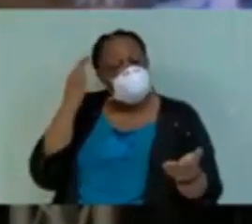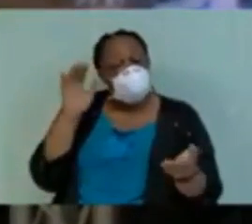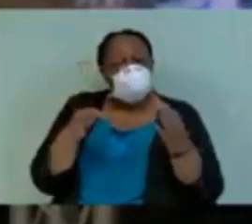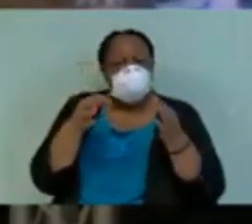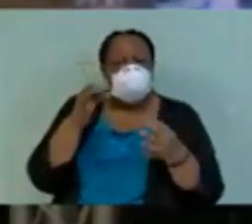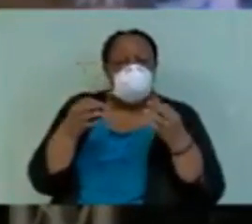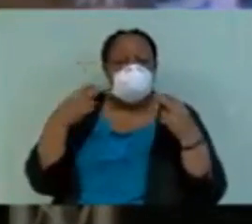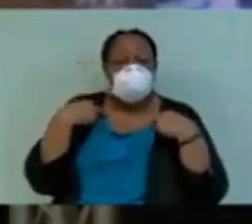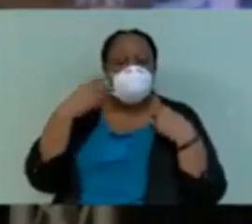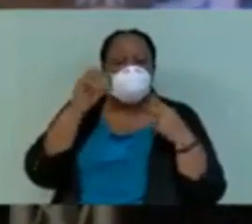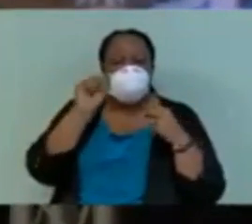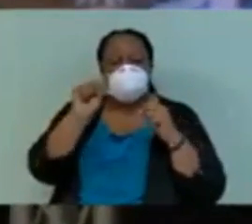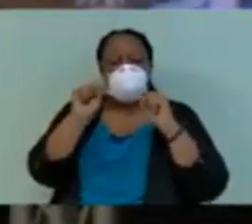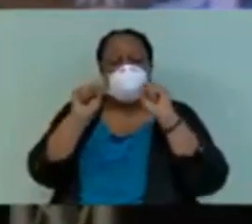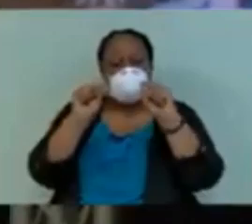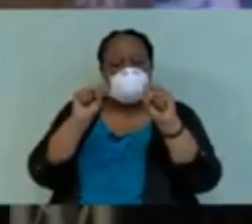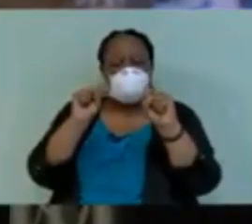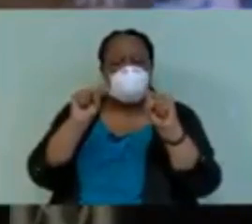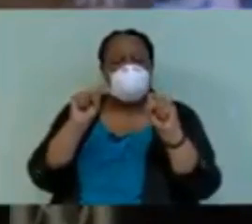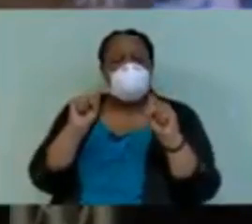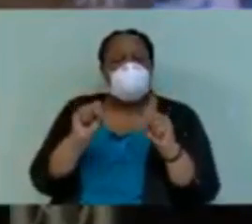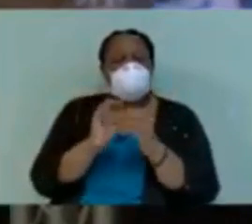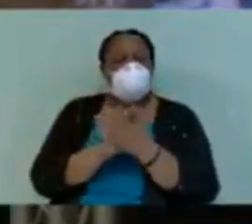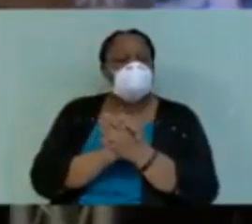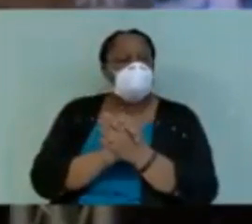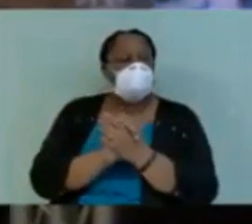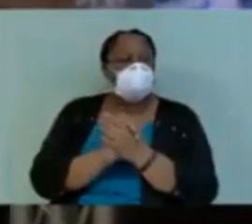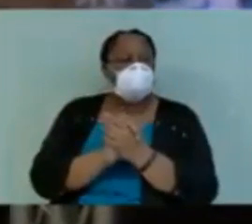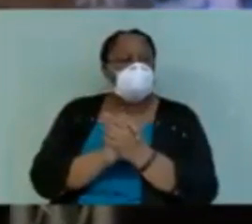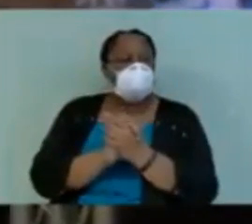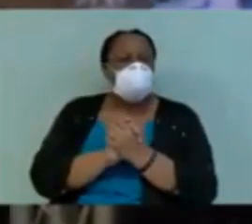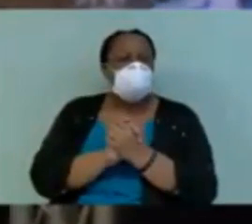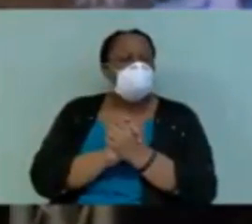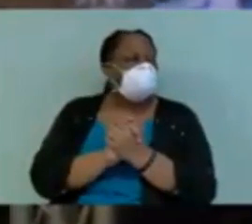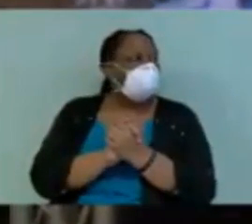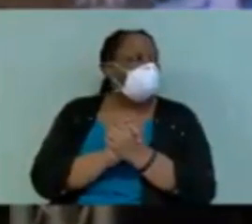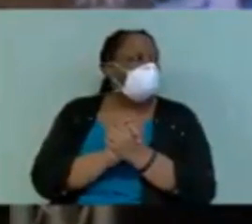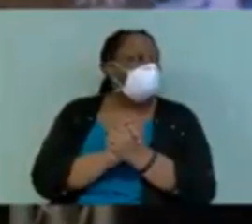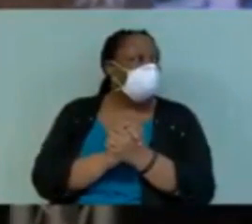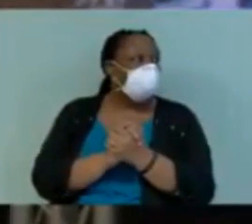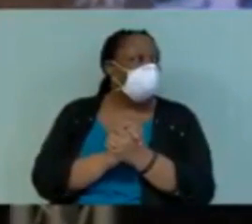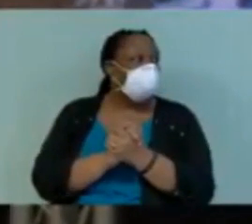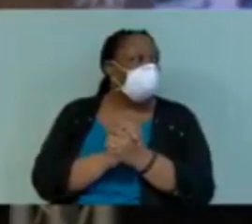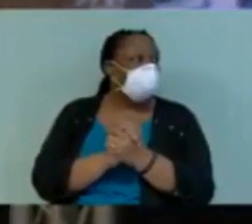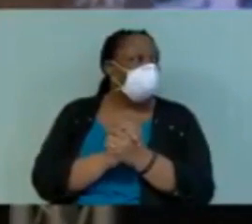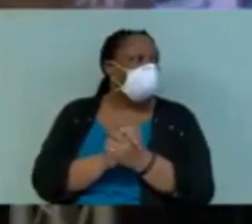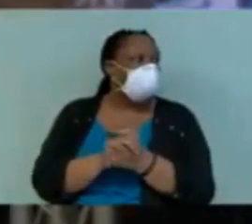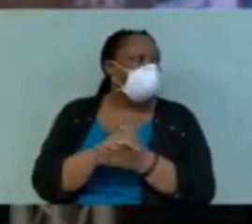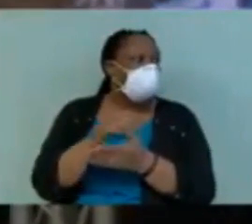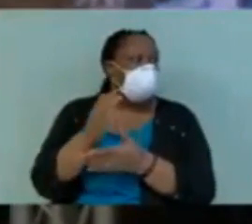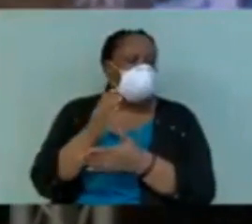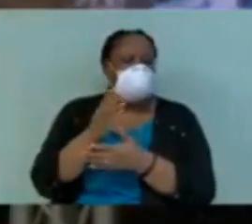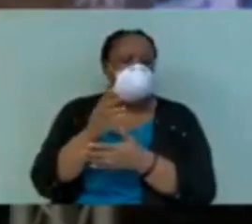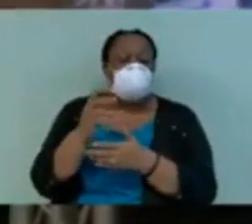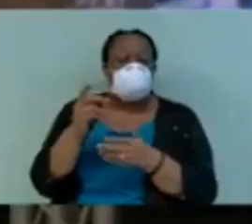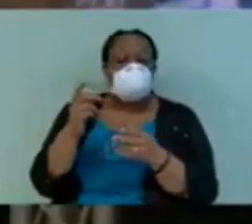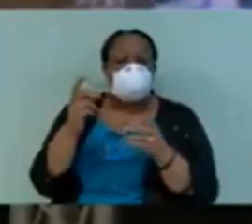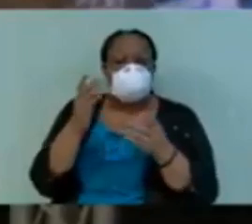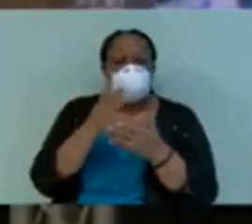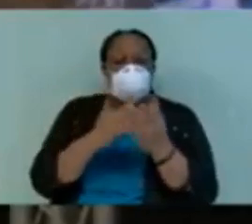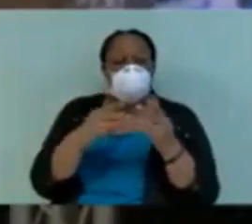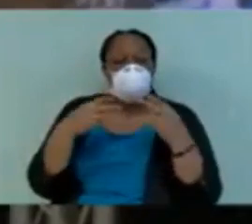is there anything in place for small business owners whose business is impacted by this